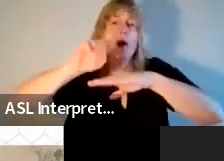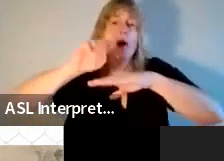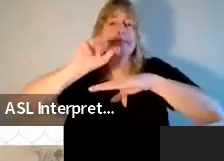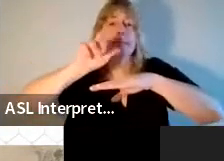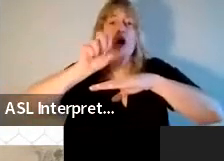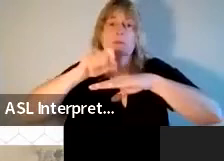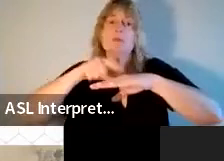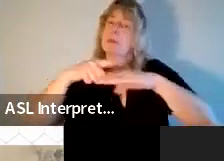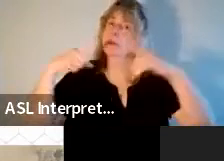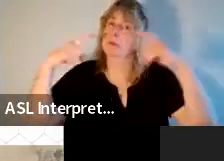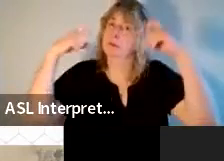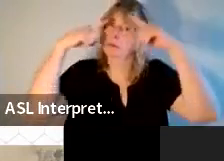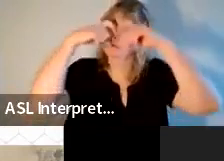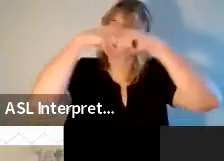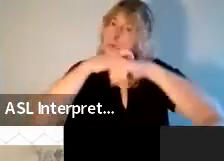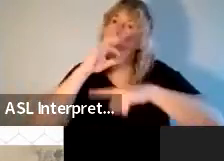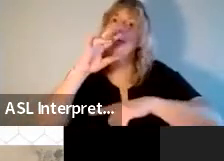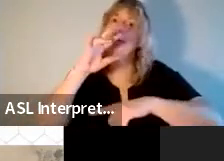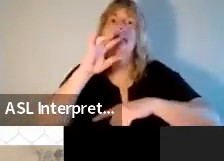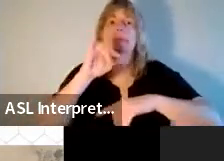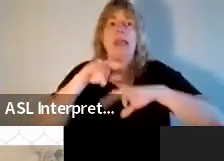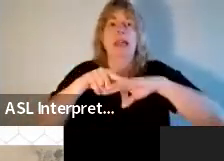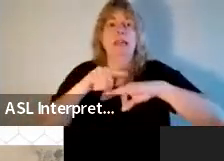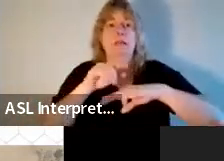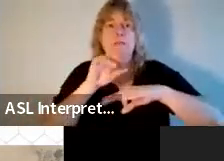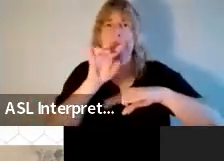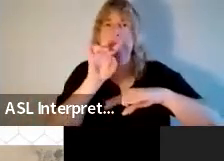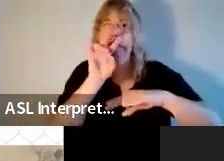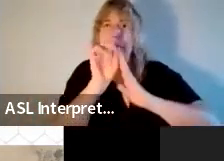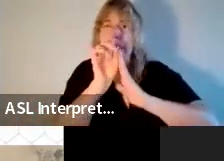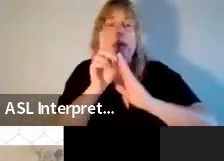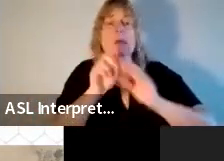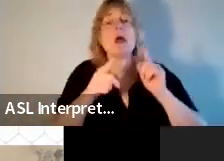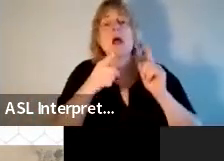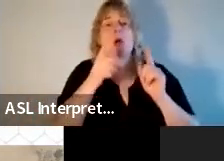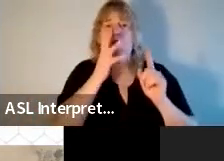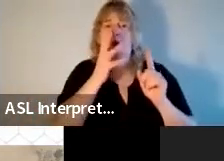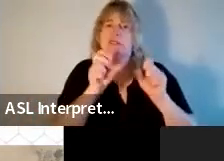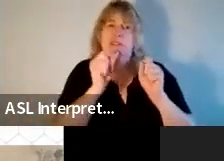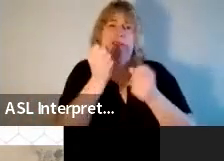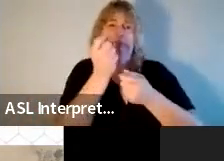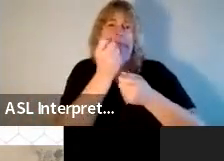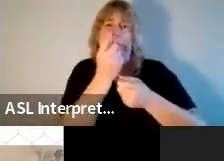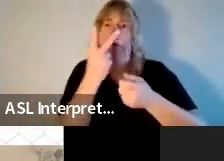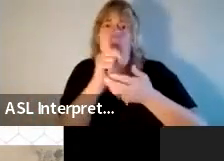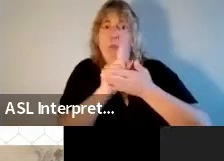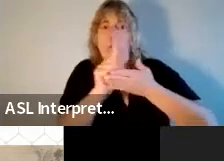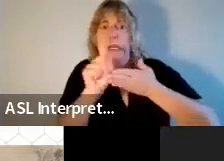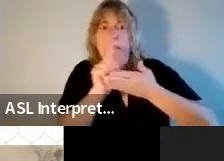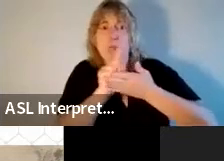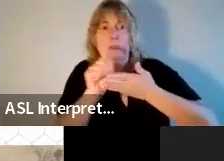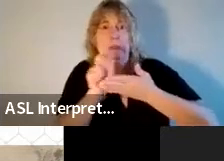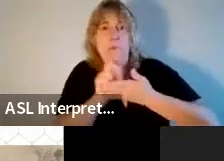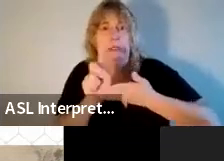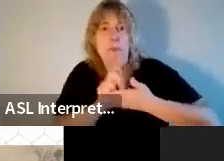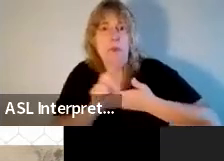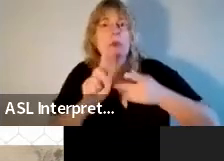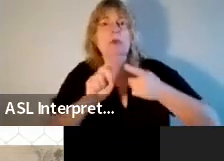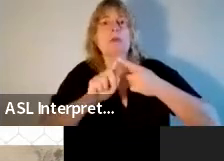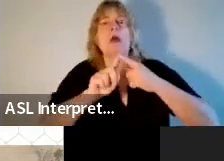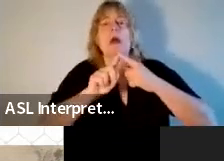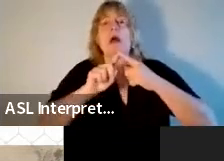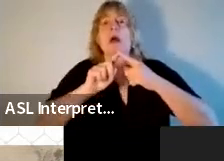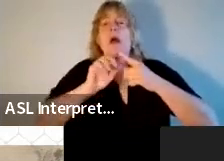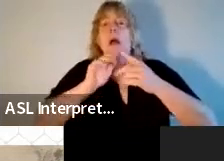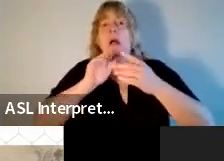4 weeks for all of its components to be unfurled, put into position, reach their operating temperature, and for us to